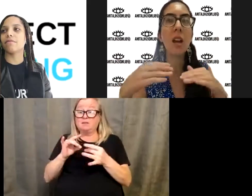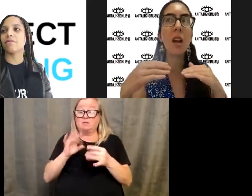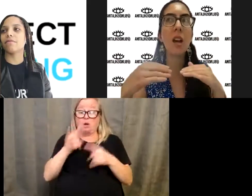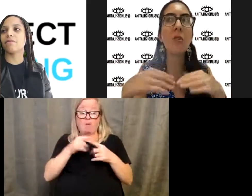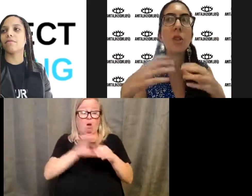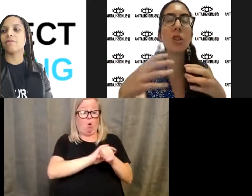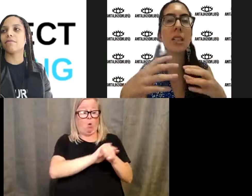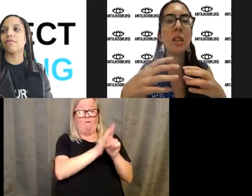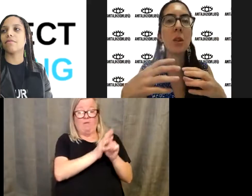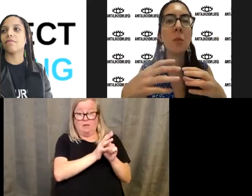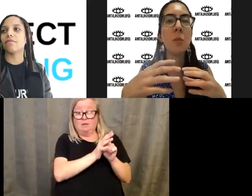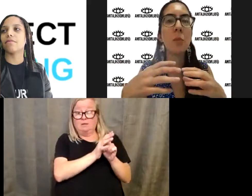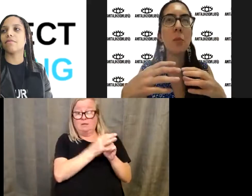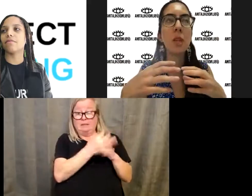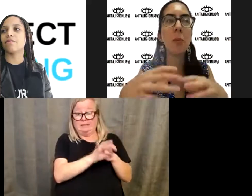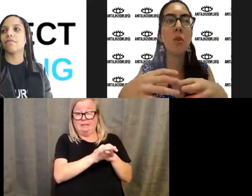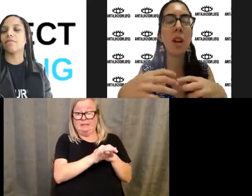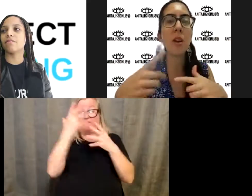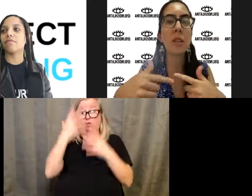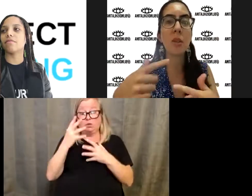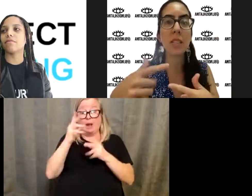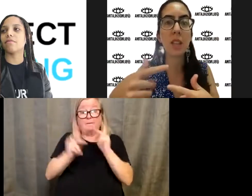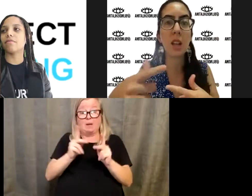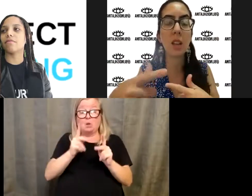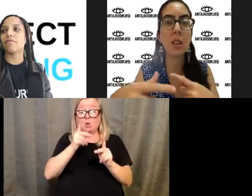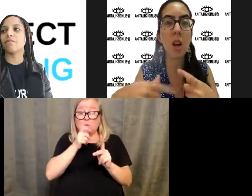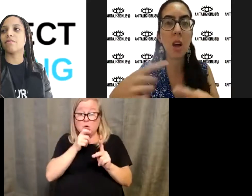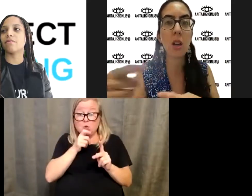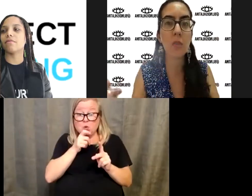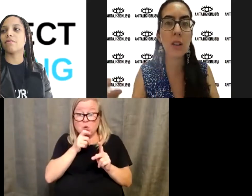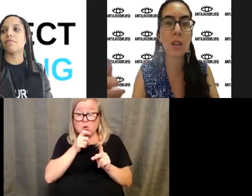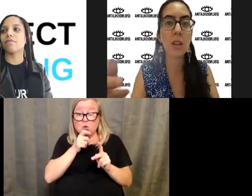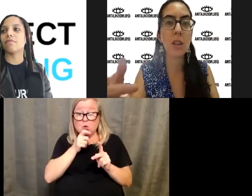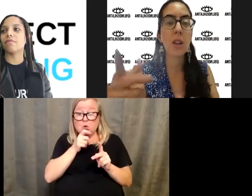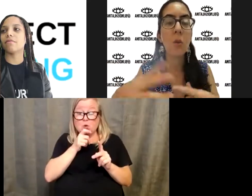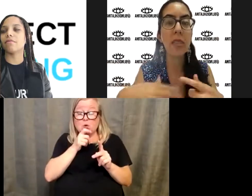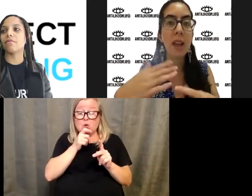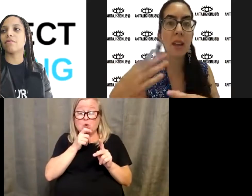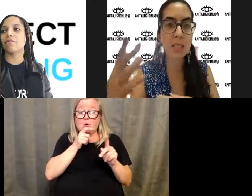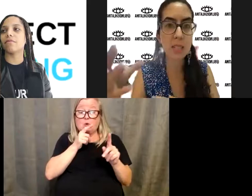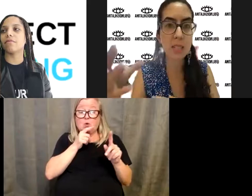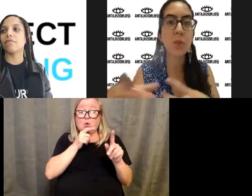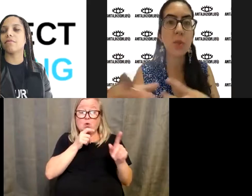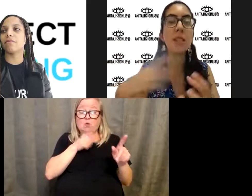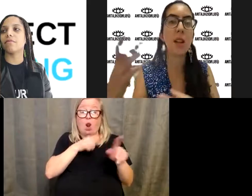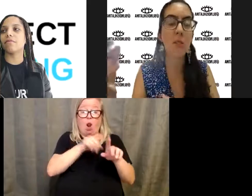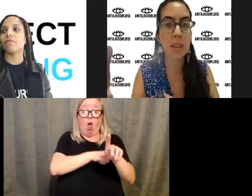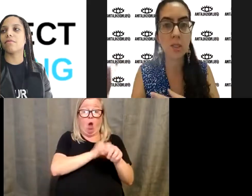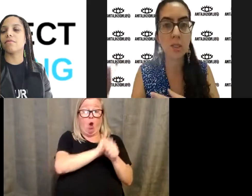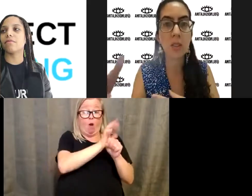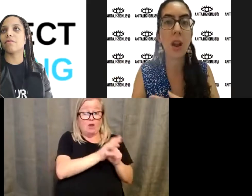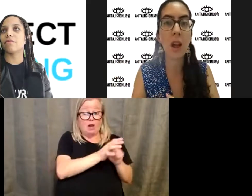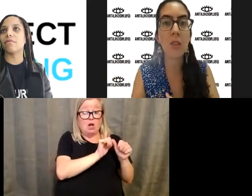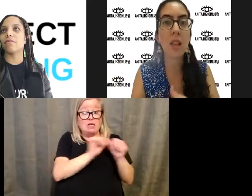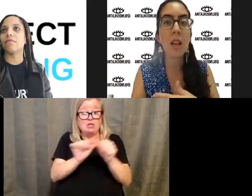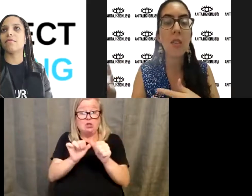that unfortunately, people that are experiencing long COVID with continuous effects on